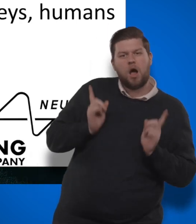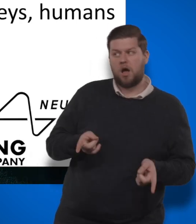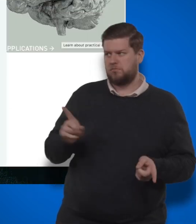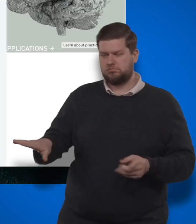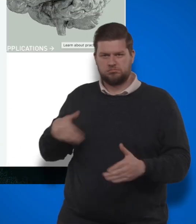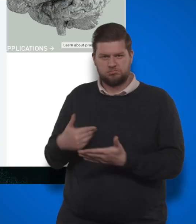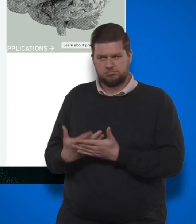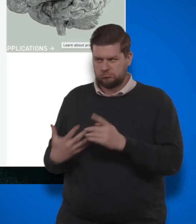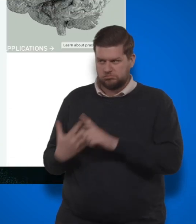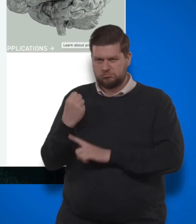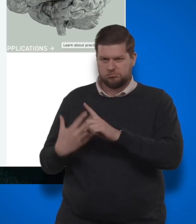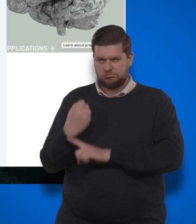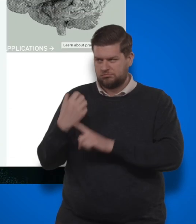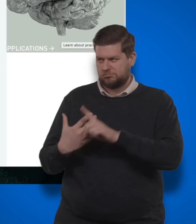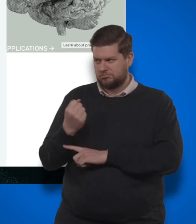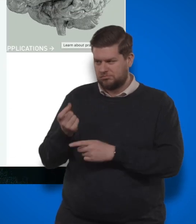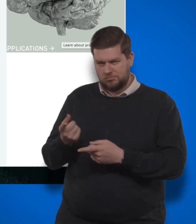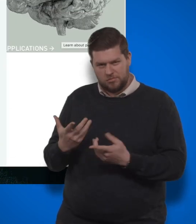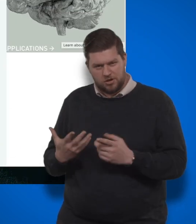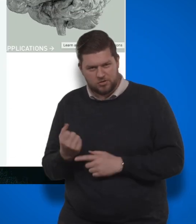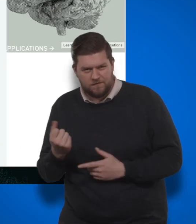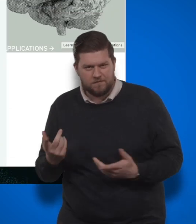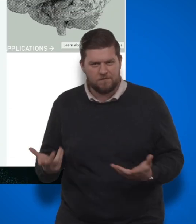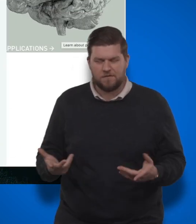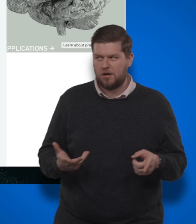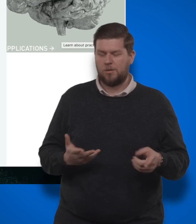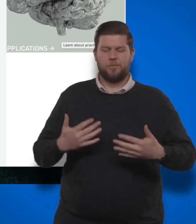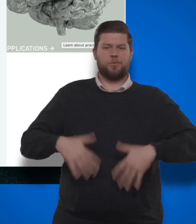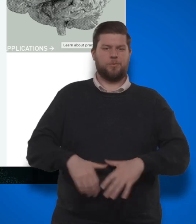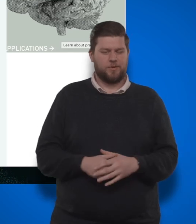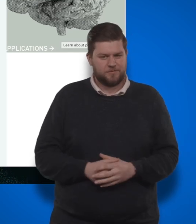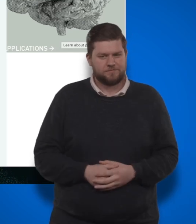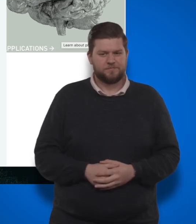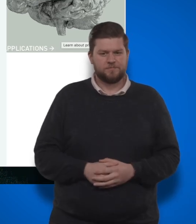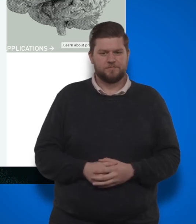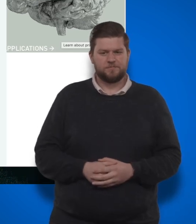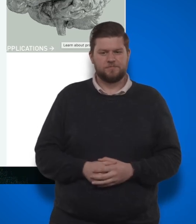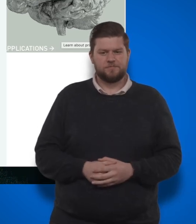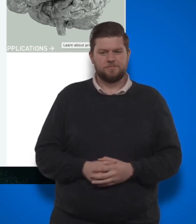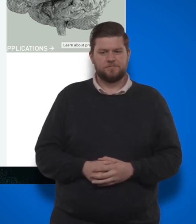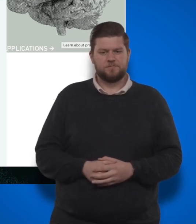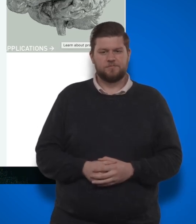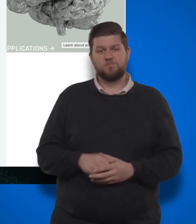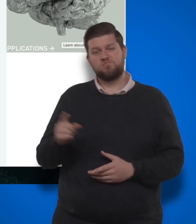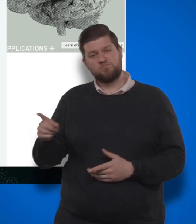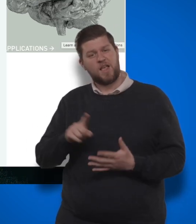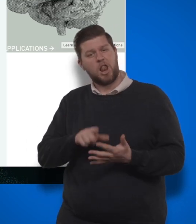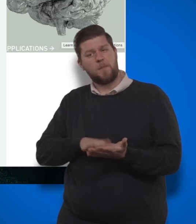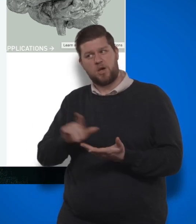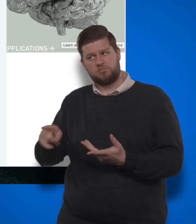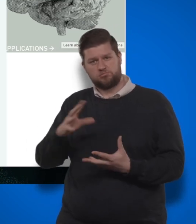So Elon Musk says and creates a company called Neuralink, which is designed to create and